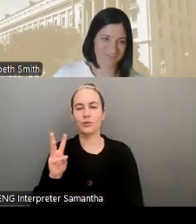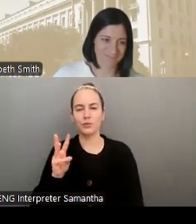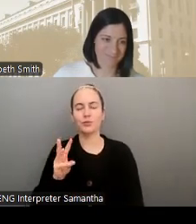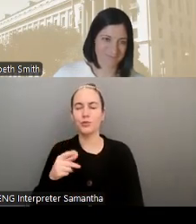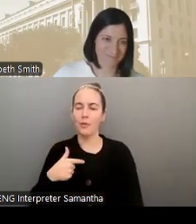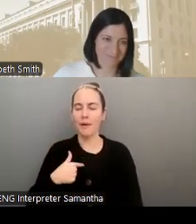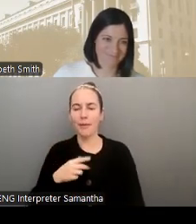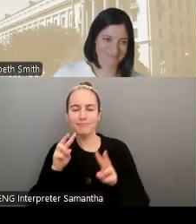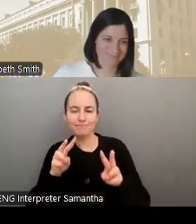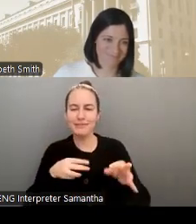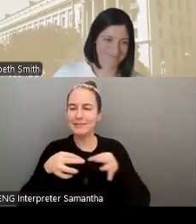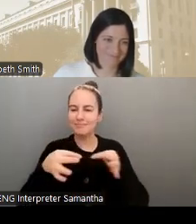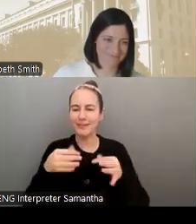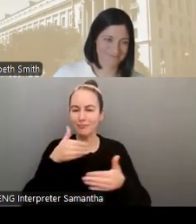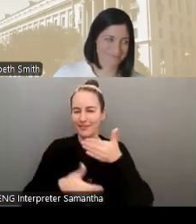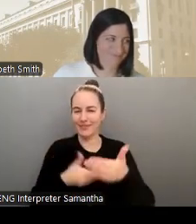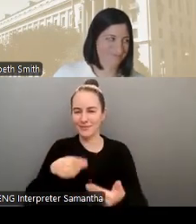you today. Thanks.